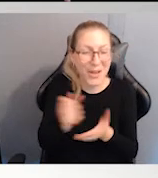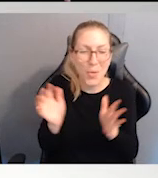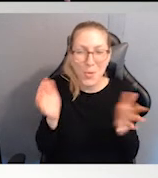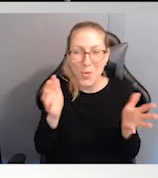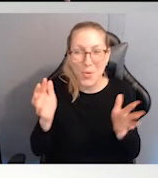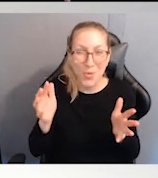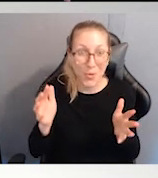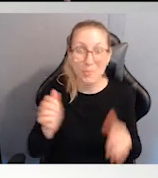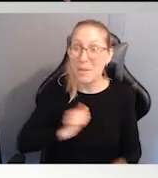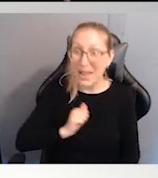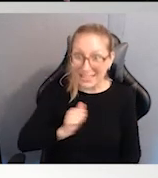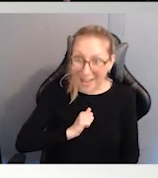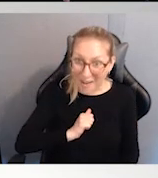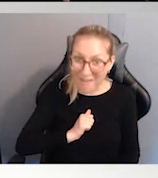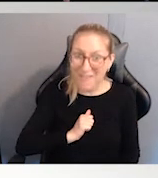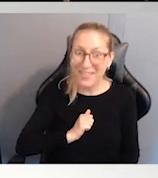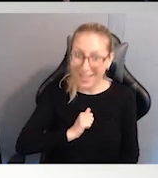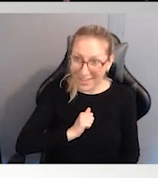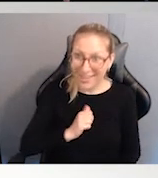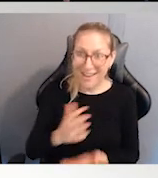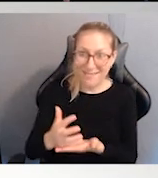by myself.